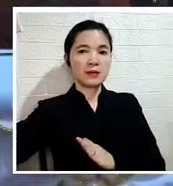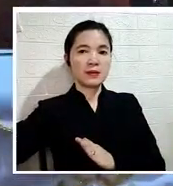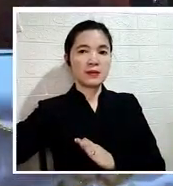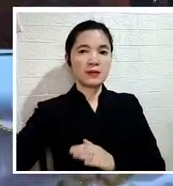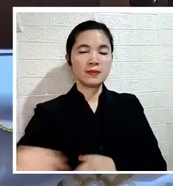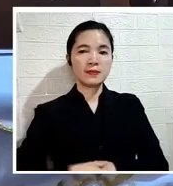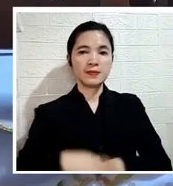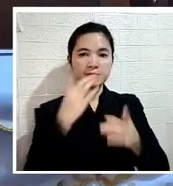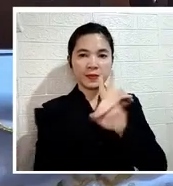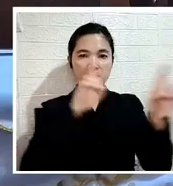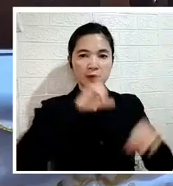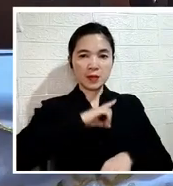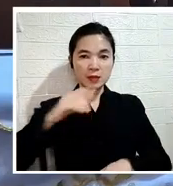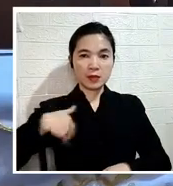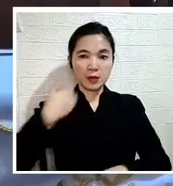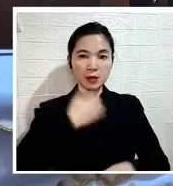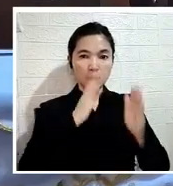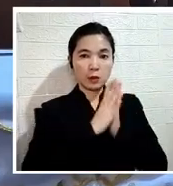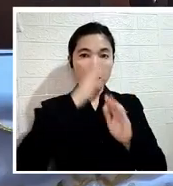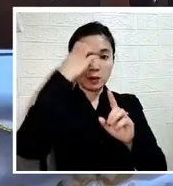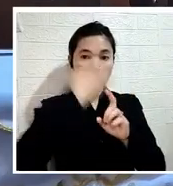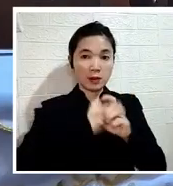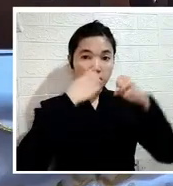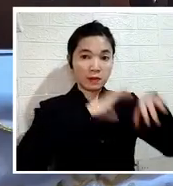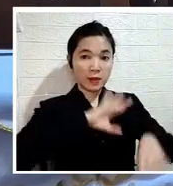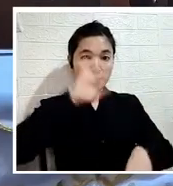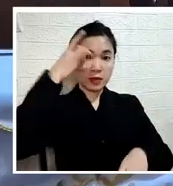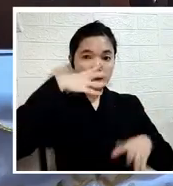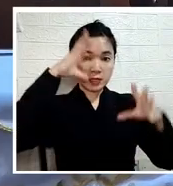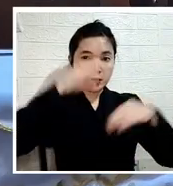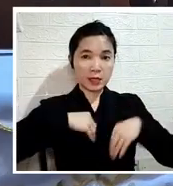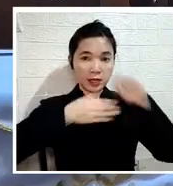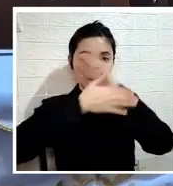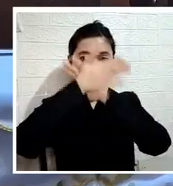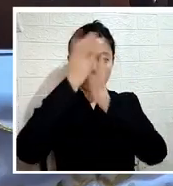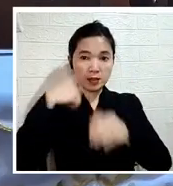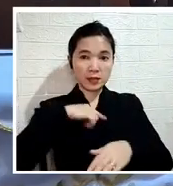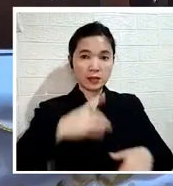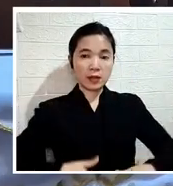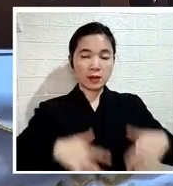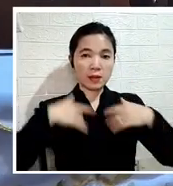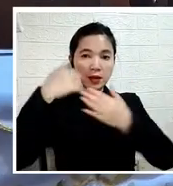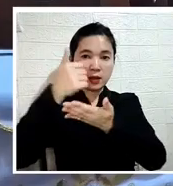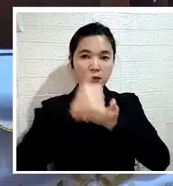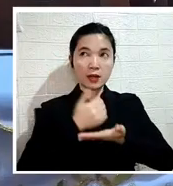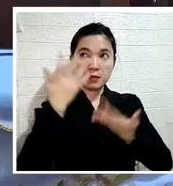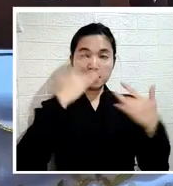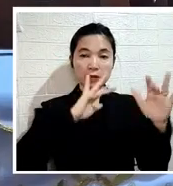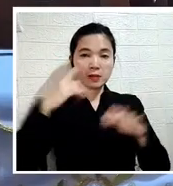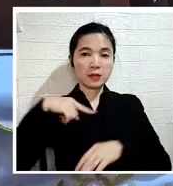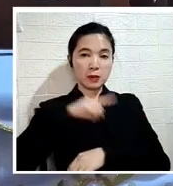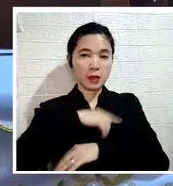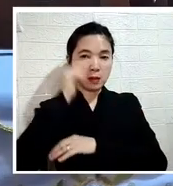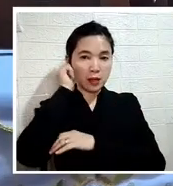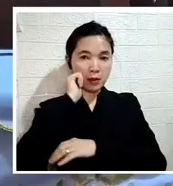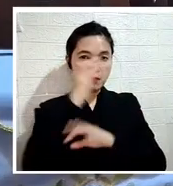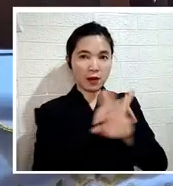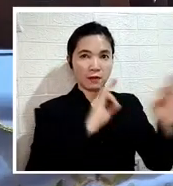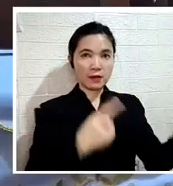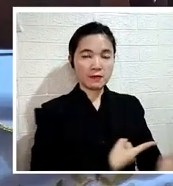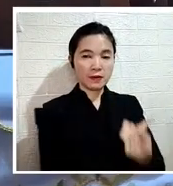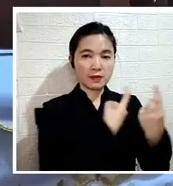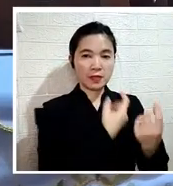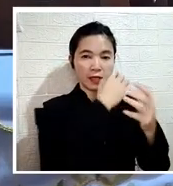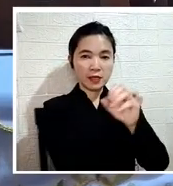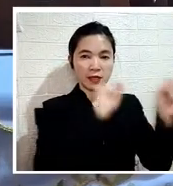Deliver us, Lord, we pray, from every evil, Christ, grant peace in our days, that by the help of your mercy, we will be free from sin and safe